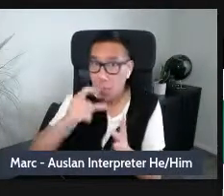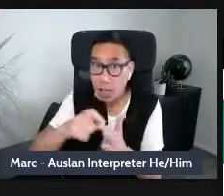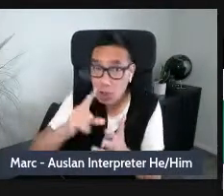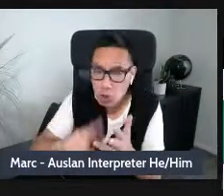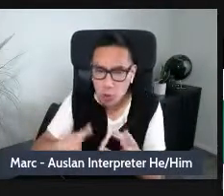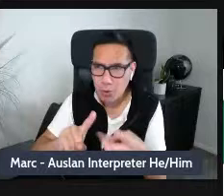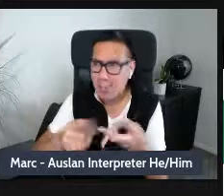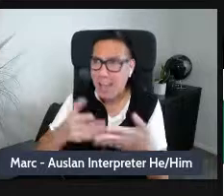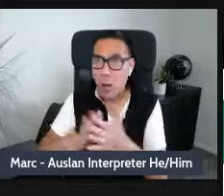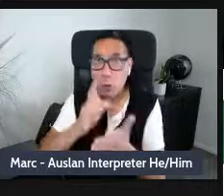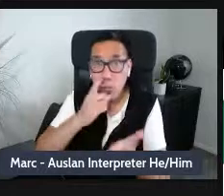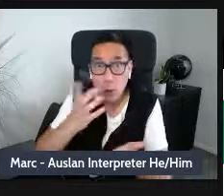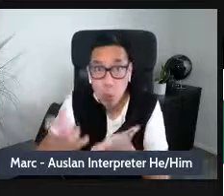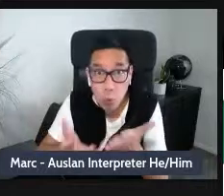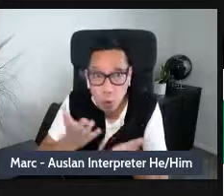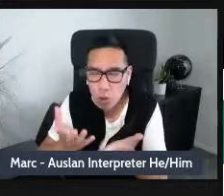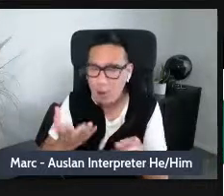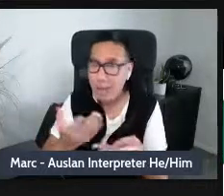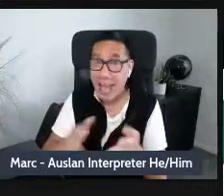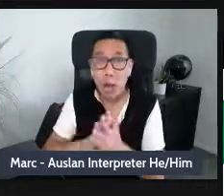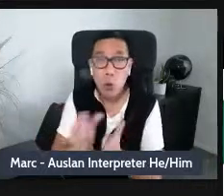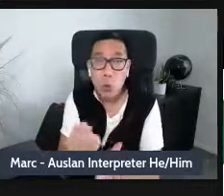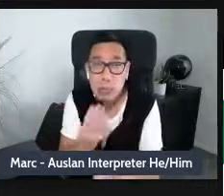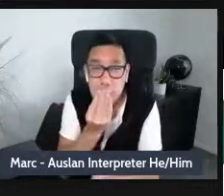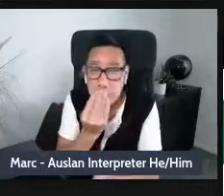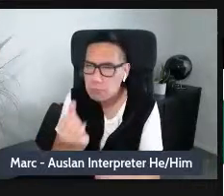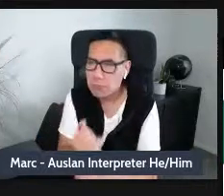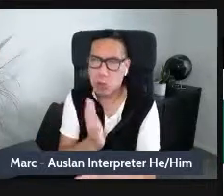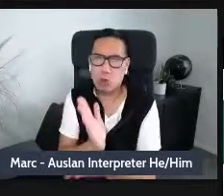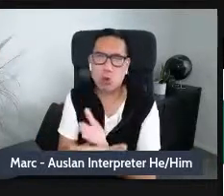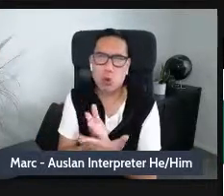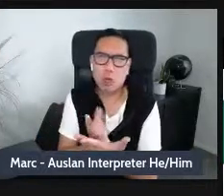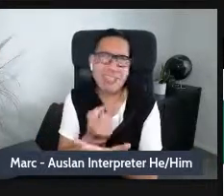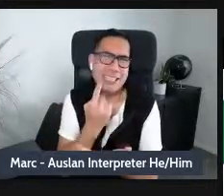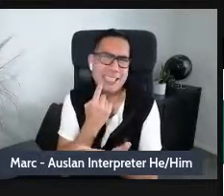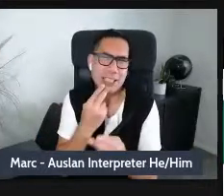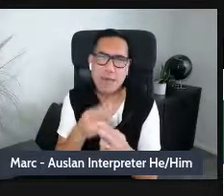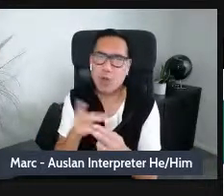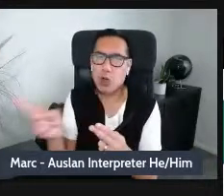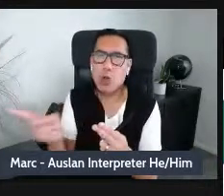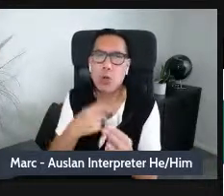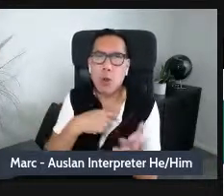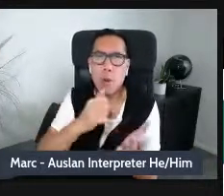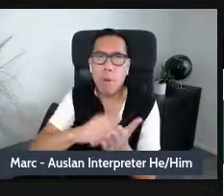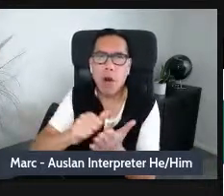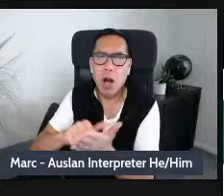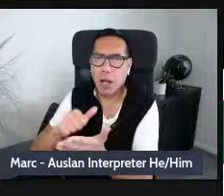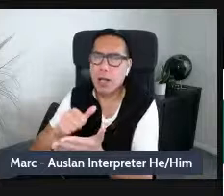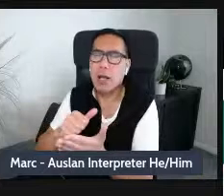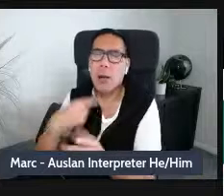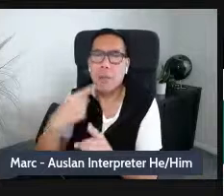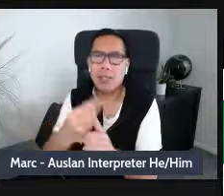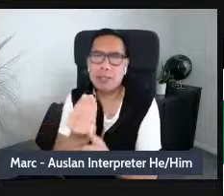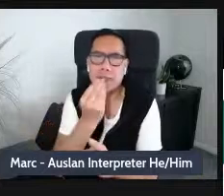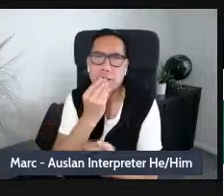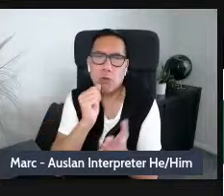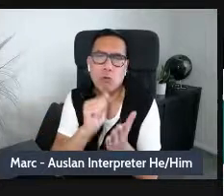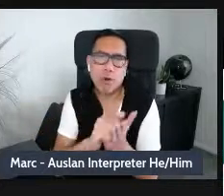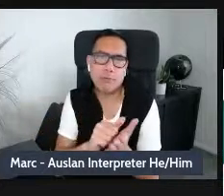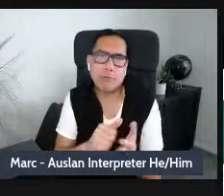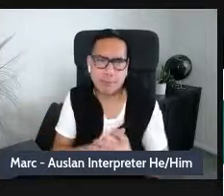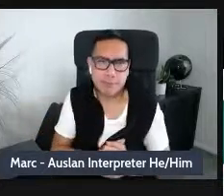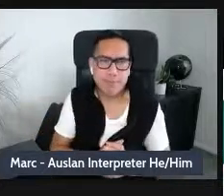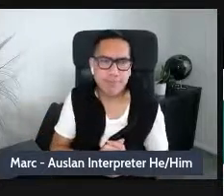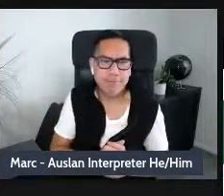style, how you eat, and making sure that it's really easy for you to get the nutrients that you need. So what our